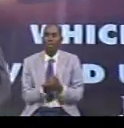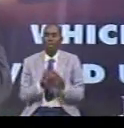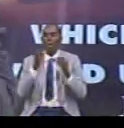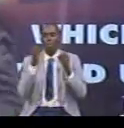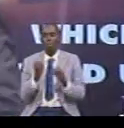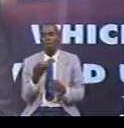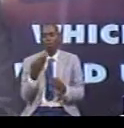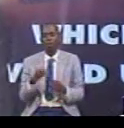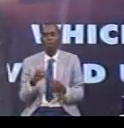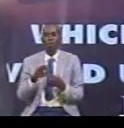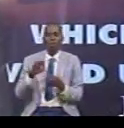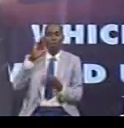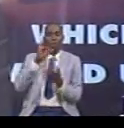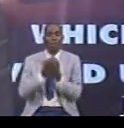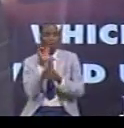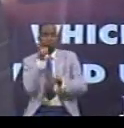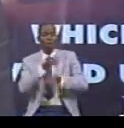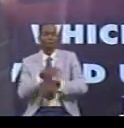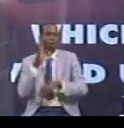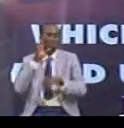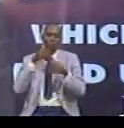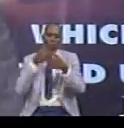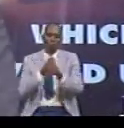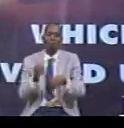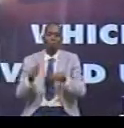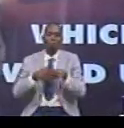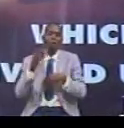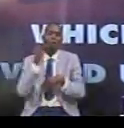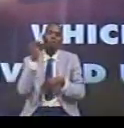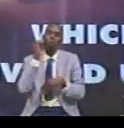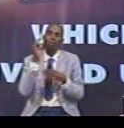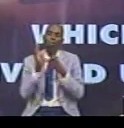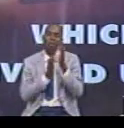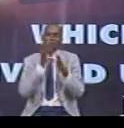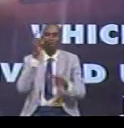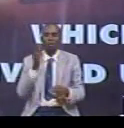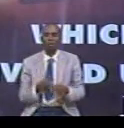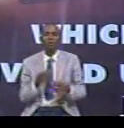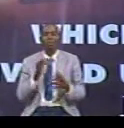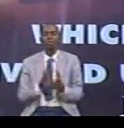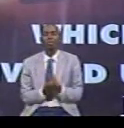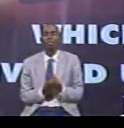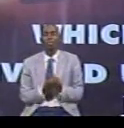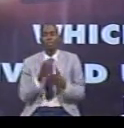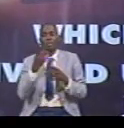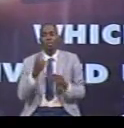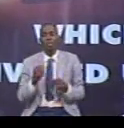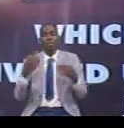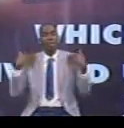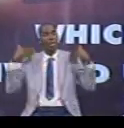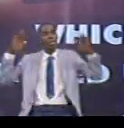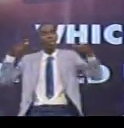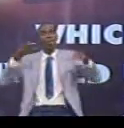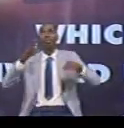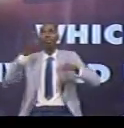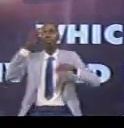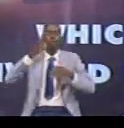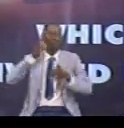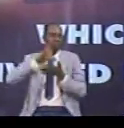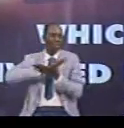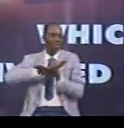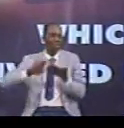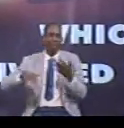that conquers will go with you in Jesus' name. The angels of God will clear the way for